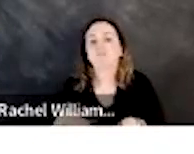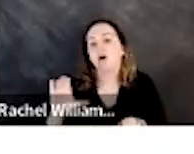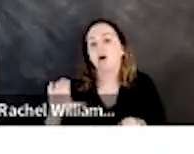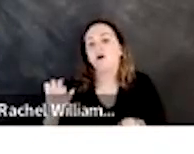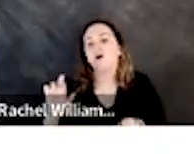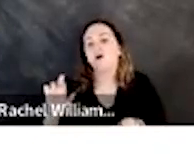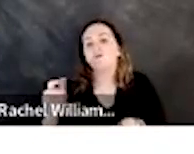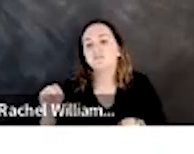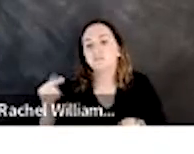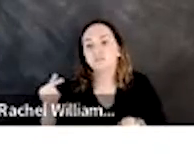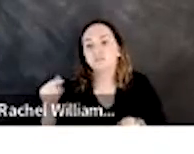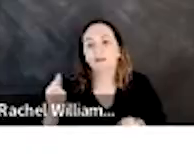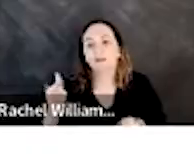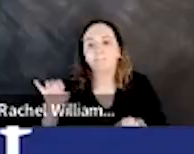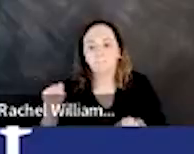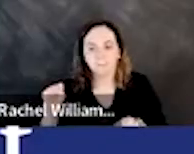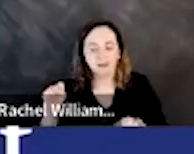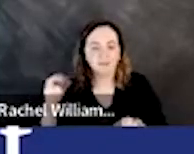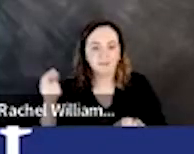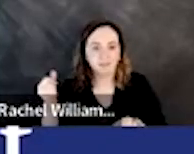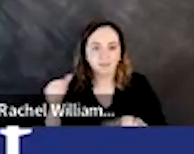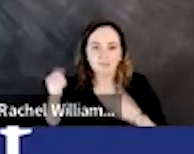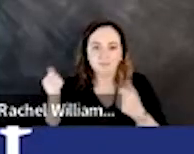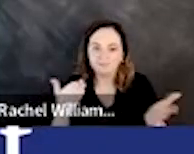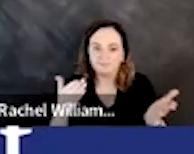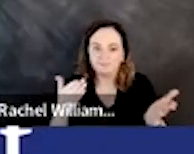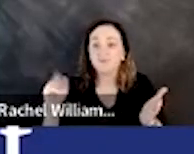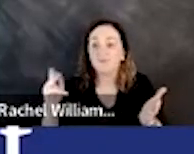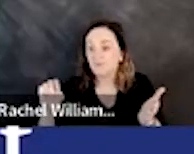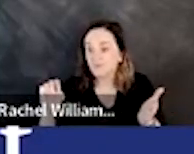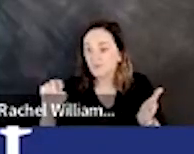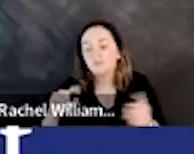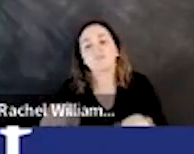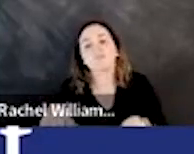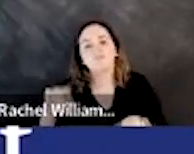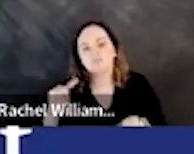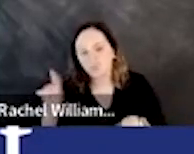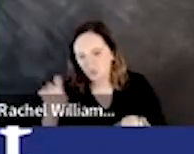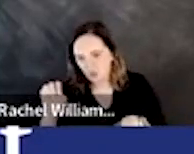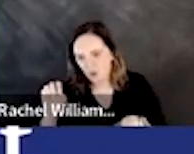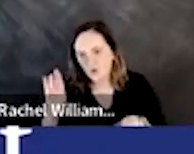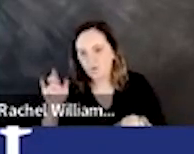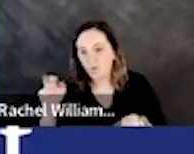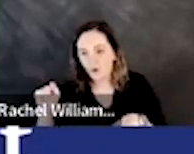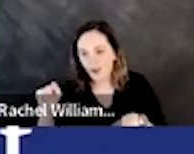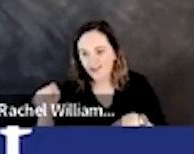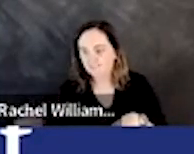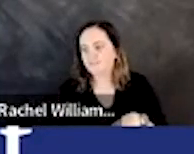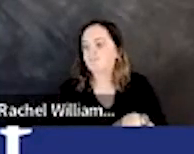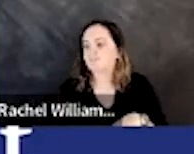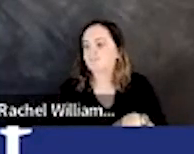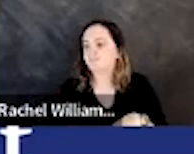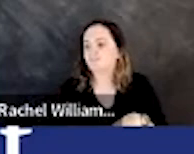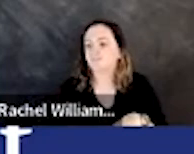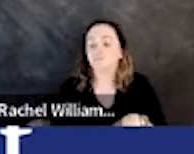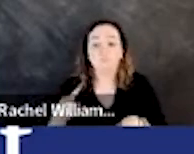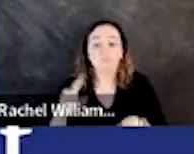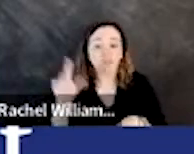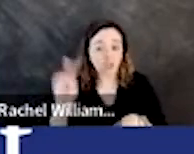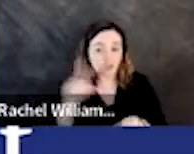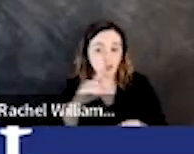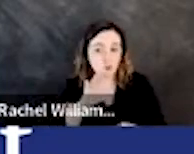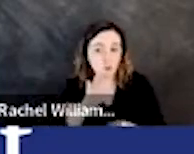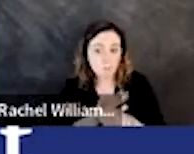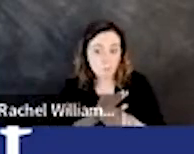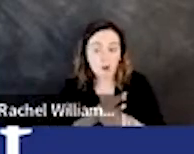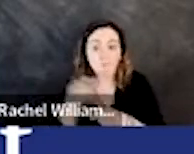G. Miles Scholarship is Zoe Bright. The recipient of the Durham Promise Scholarship at Jordan